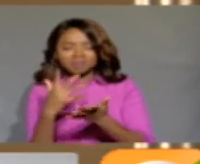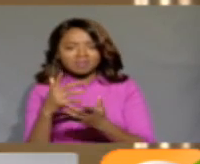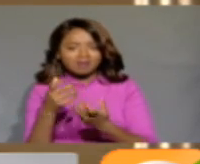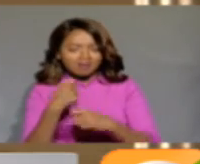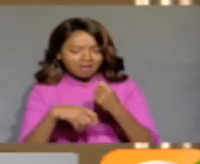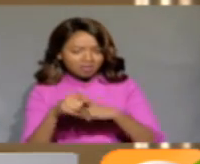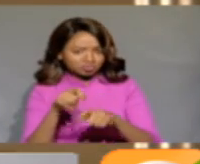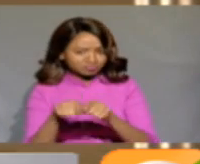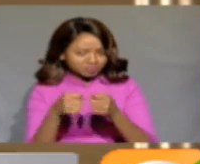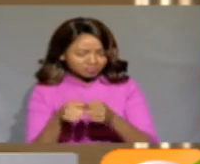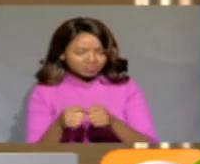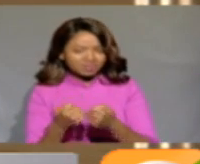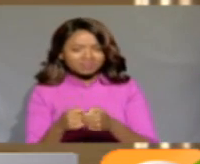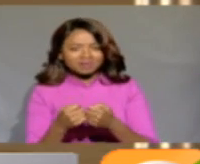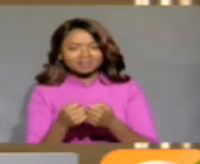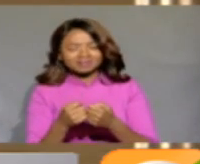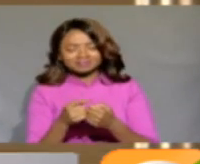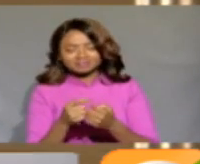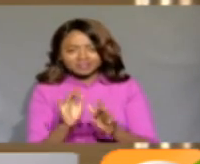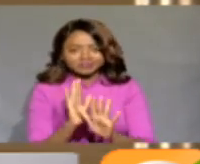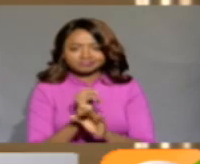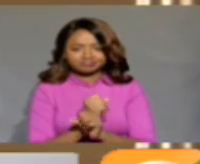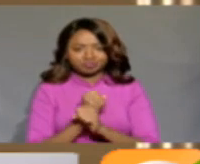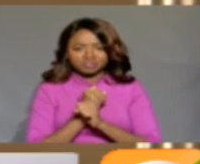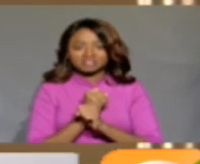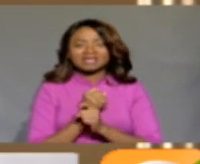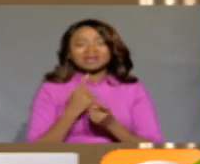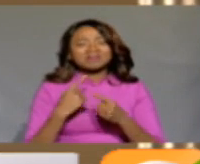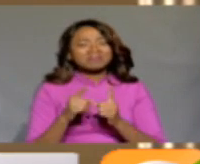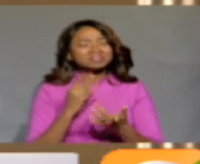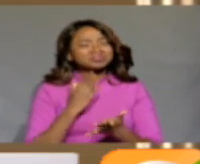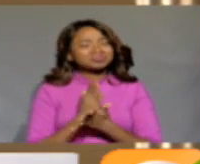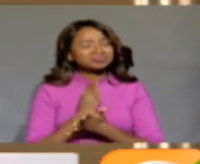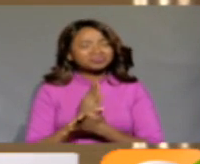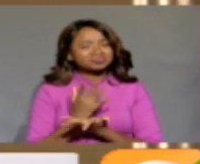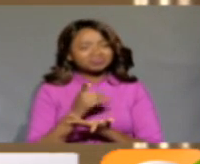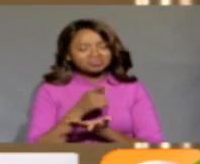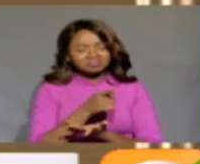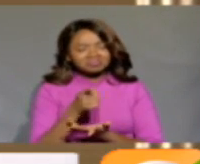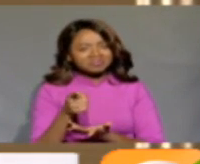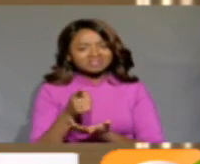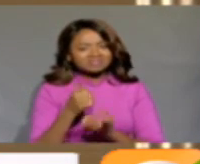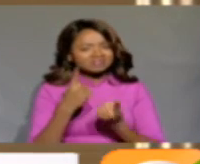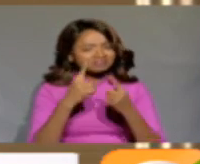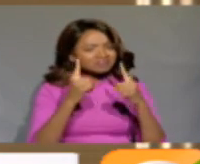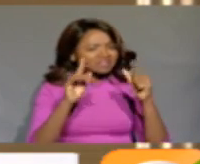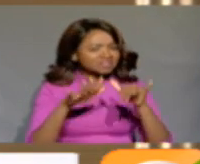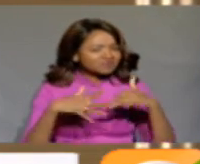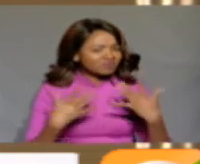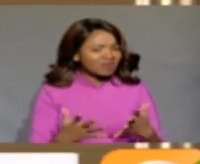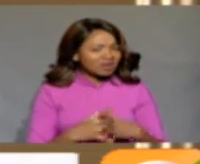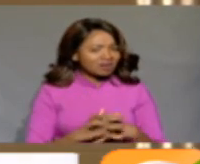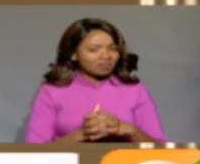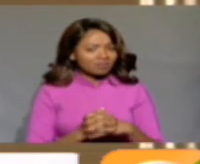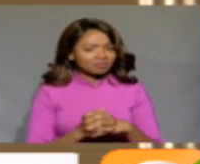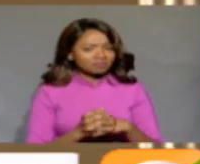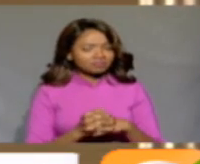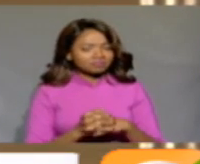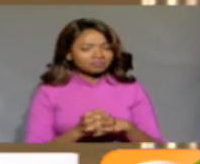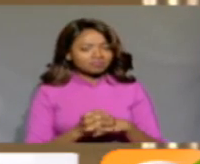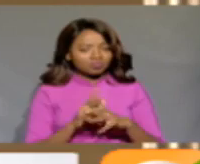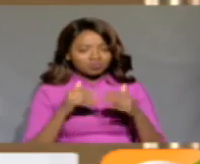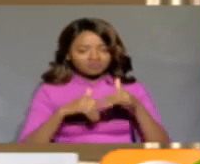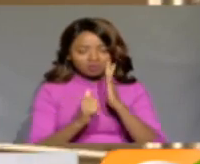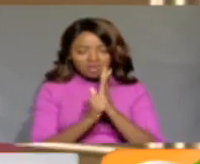to Mr. Kakai: how effective are these agreements, more specifically with the regard to the